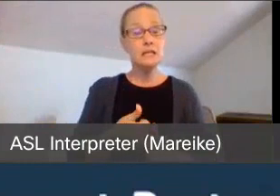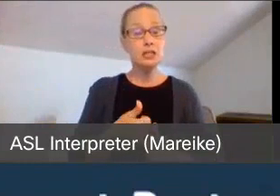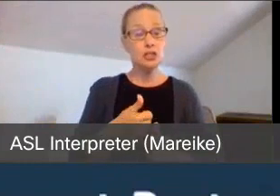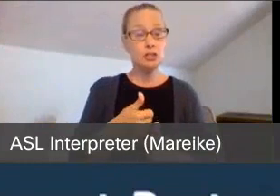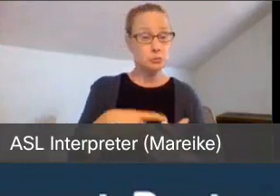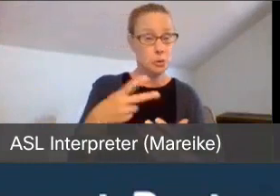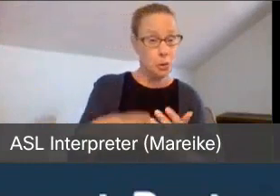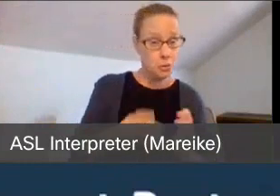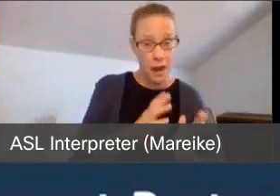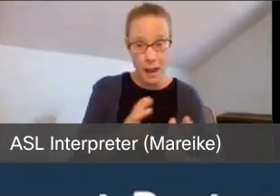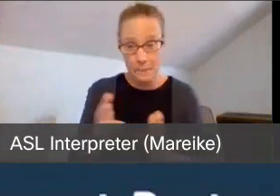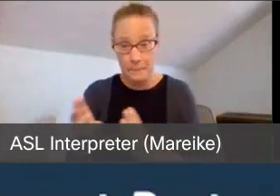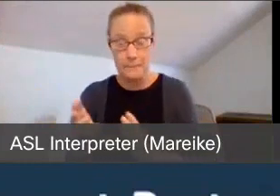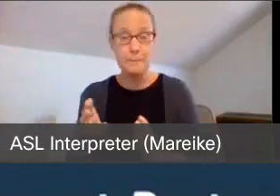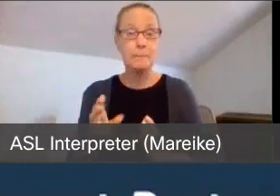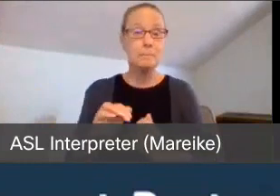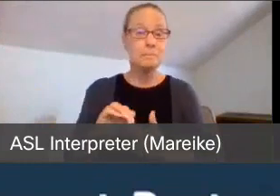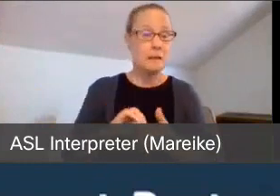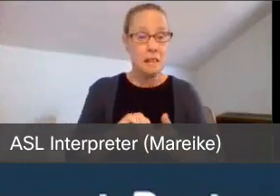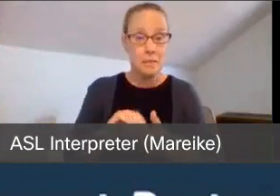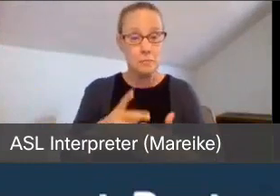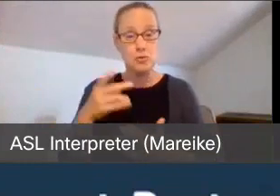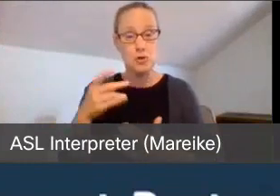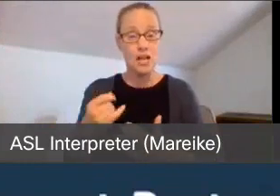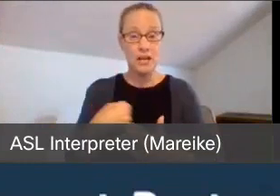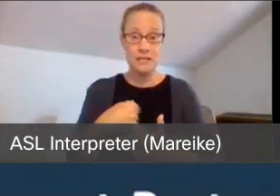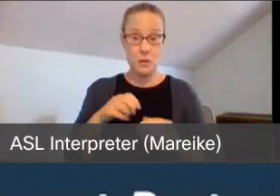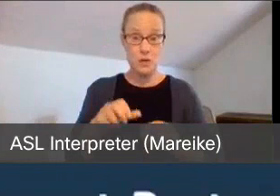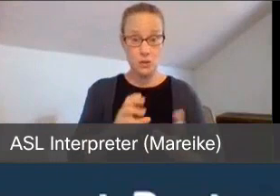and interesting and collaborative projects that we did along the